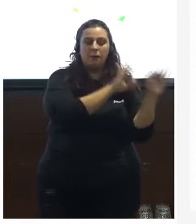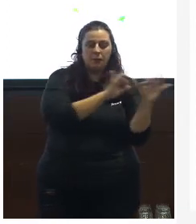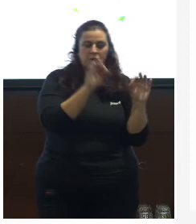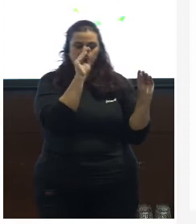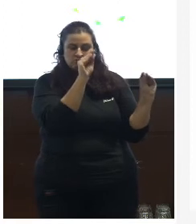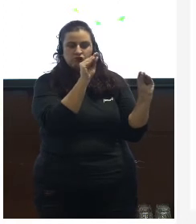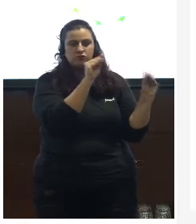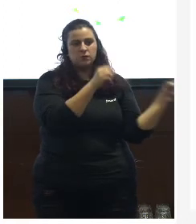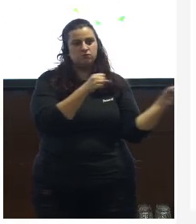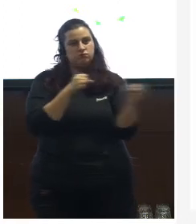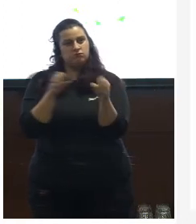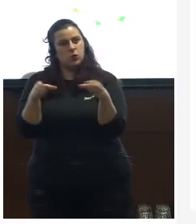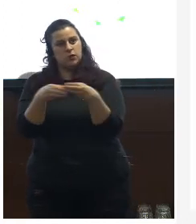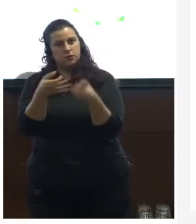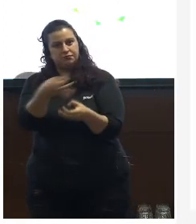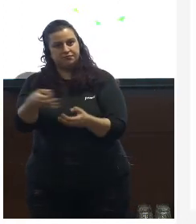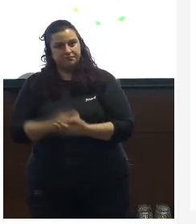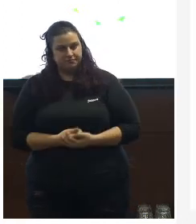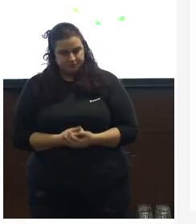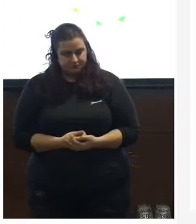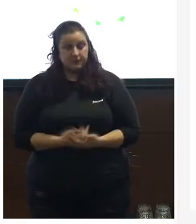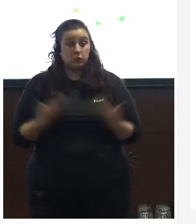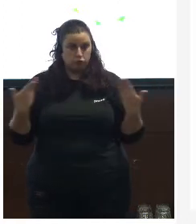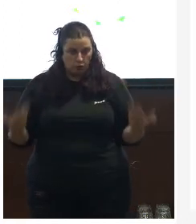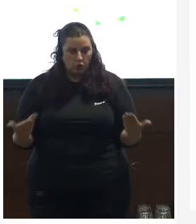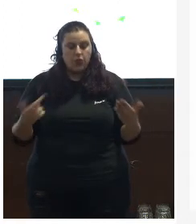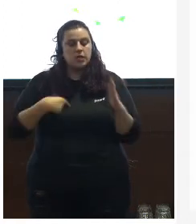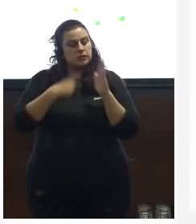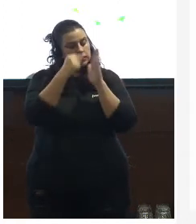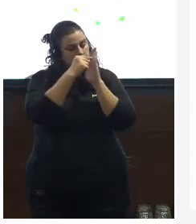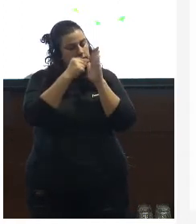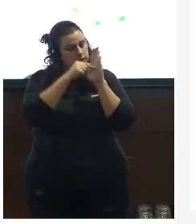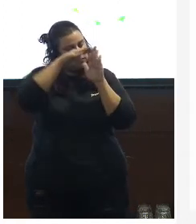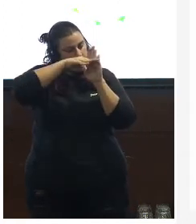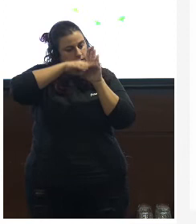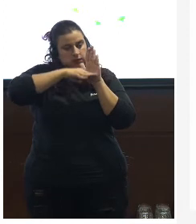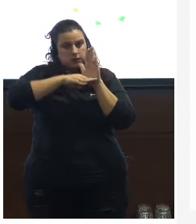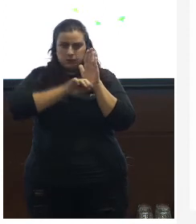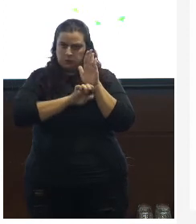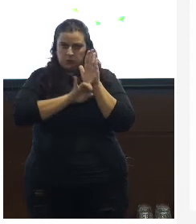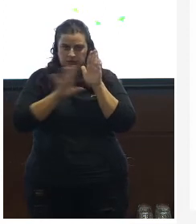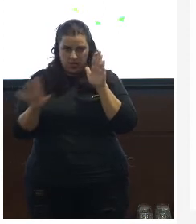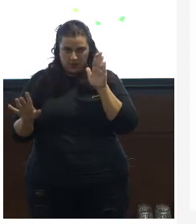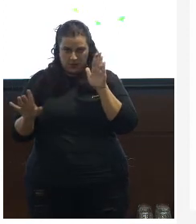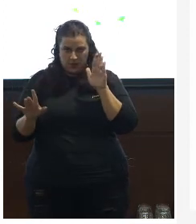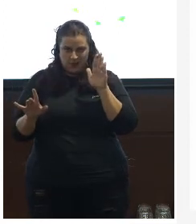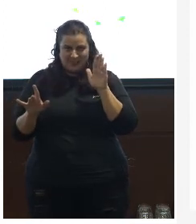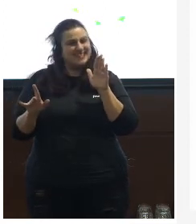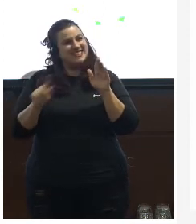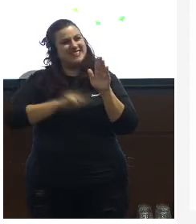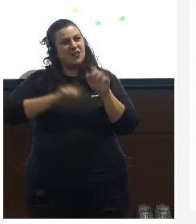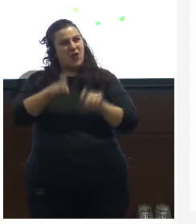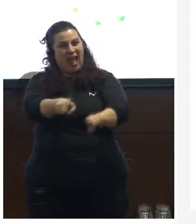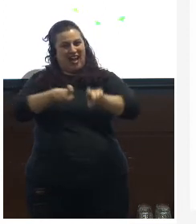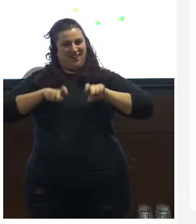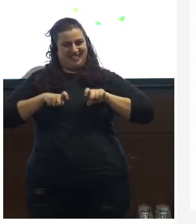our first guidelines. Okay, they seem buzzwords. We heard today inclusivity, accessibility,